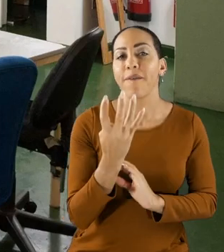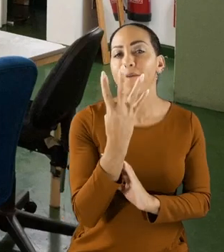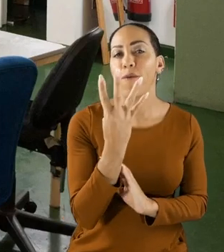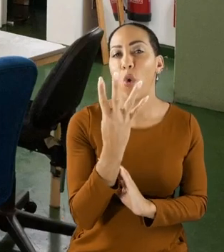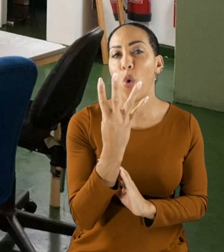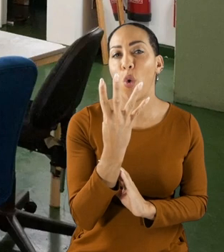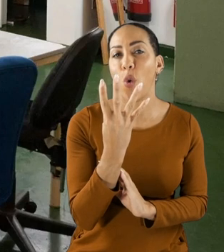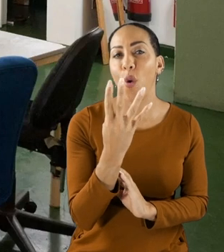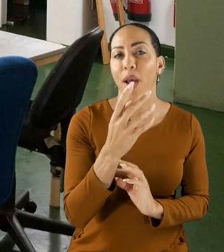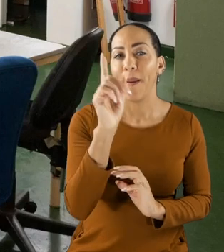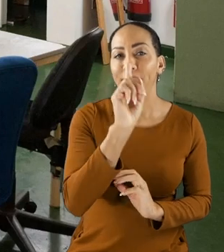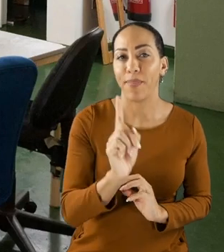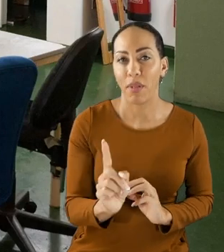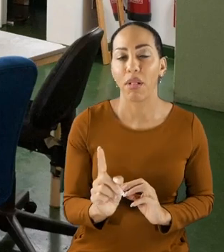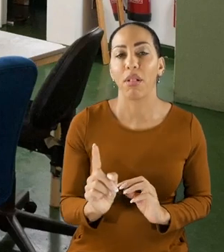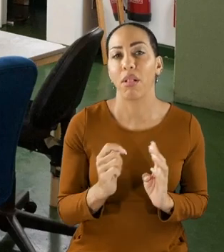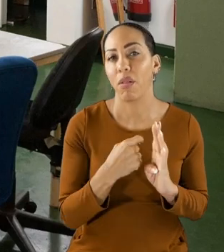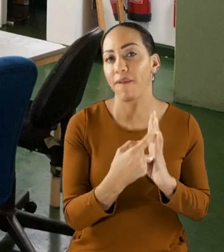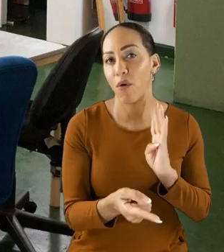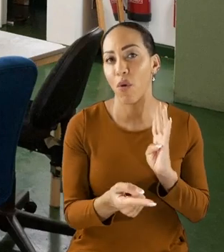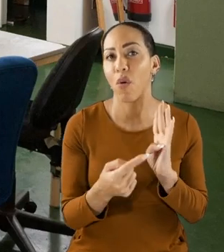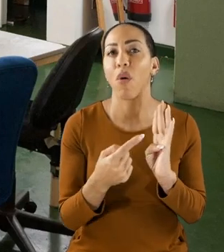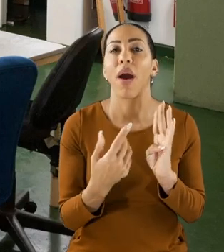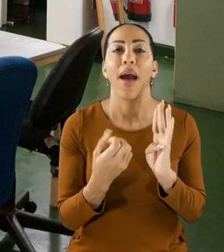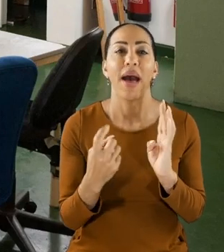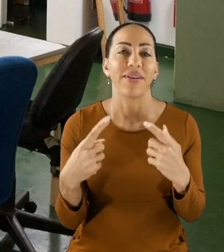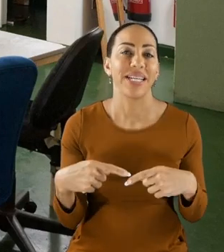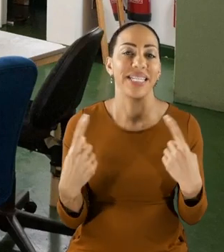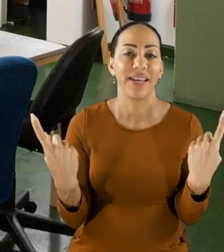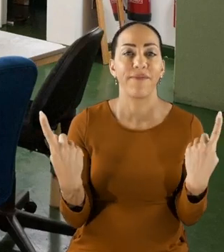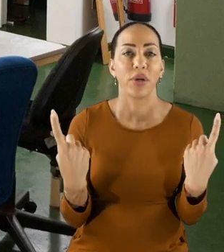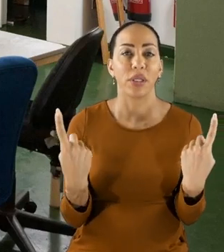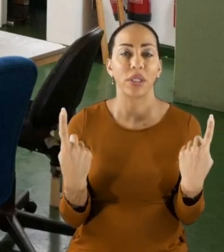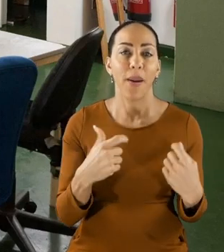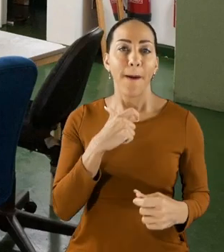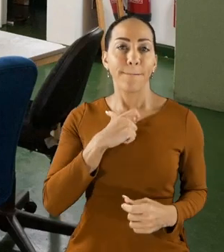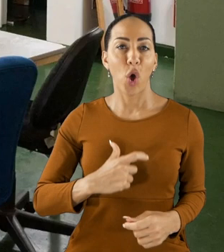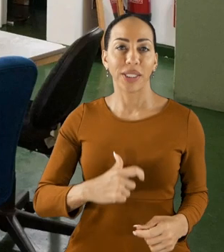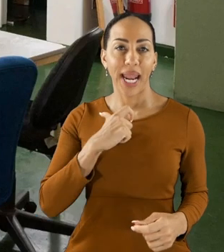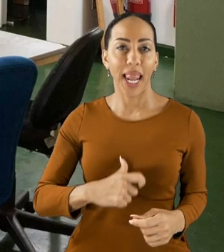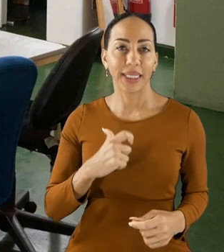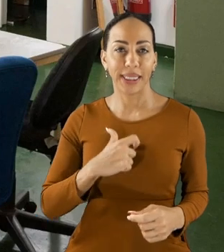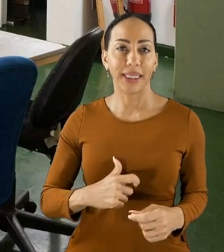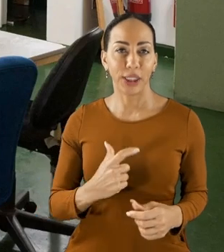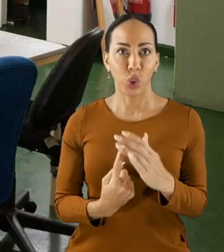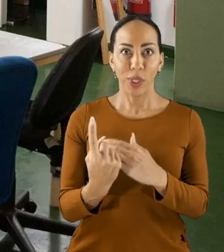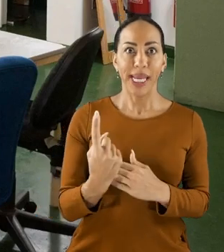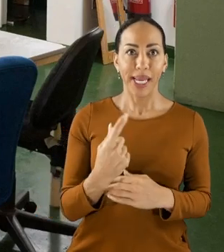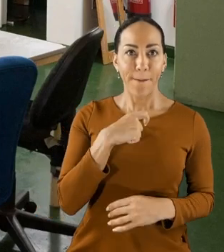played by four people, all of whom have quite different and distinct personalities,